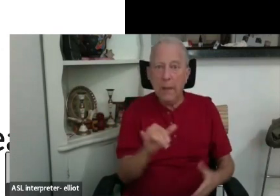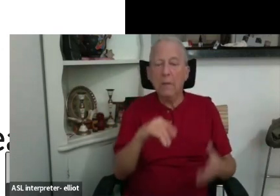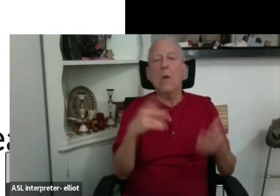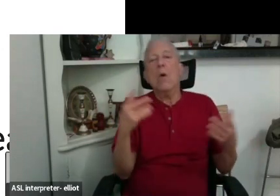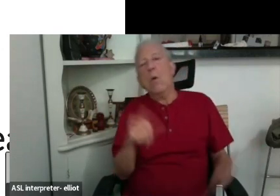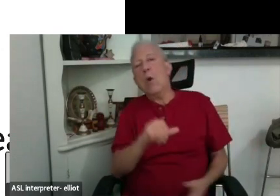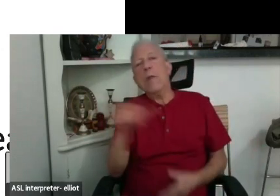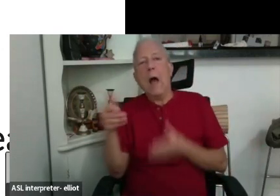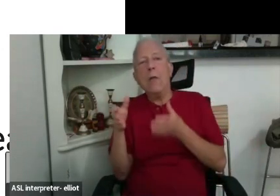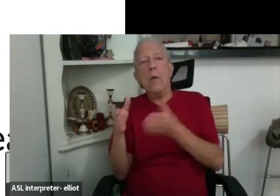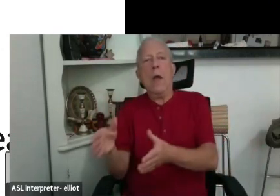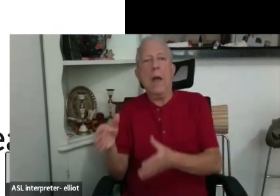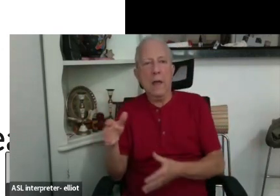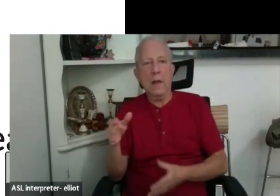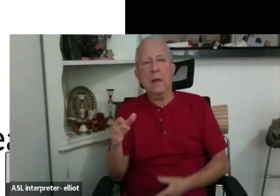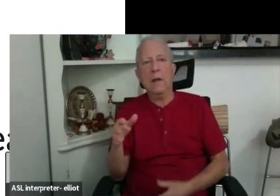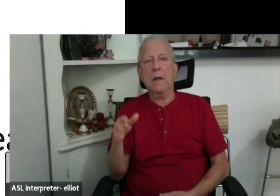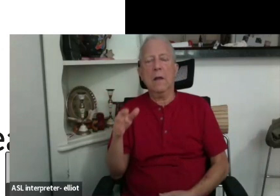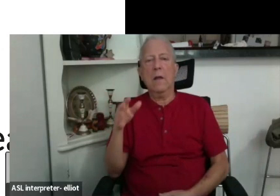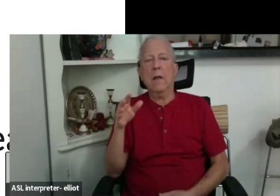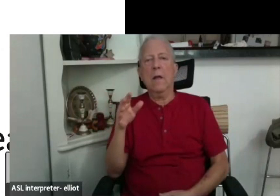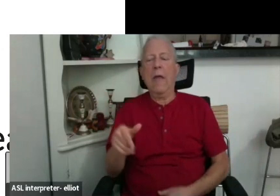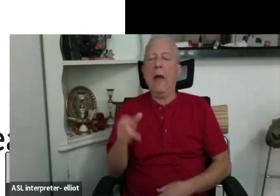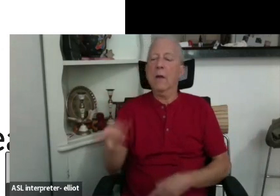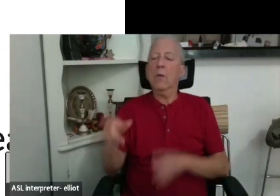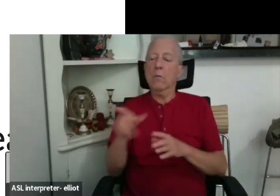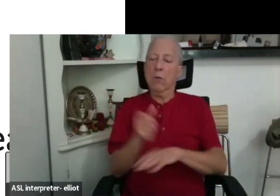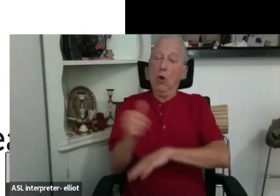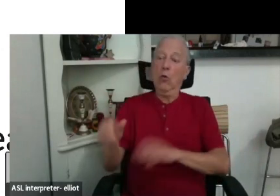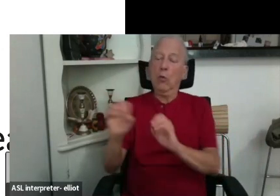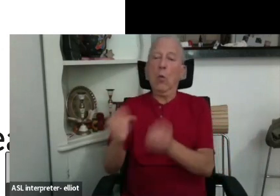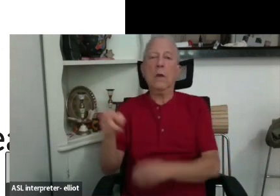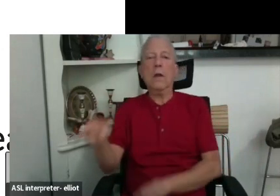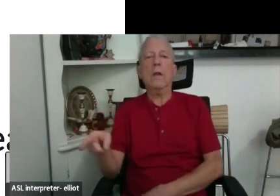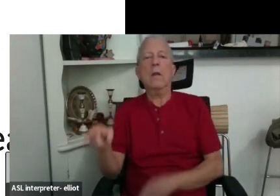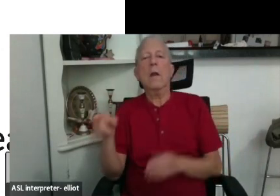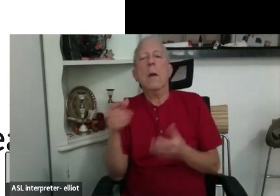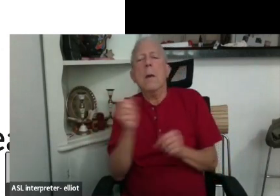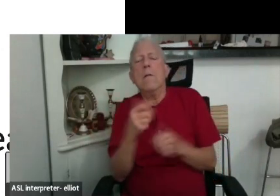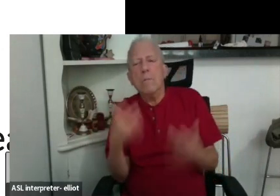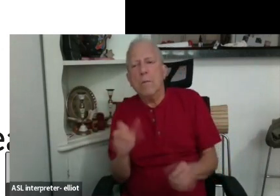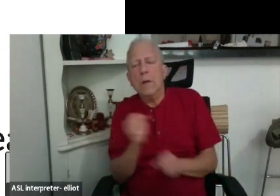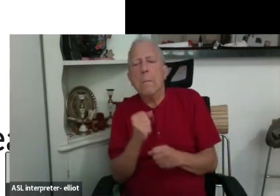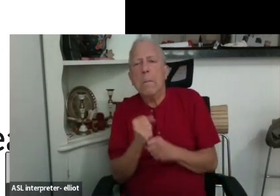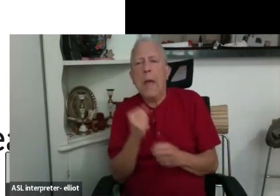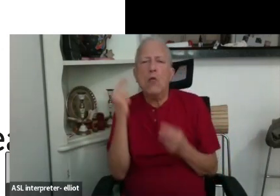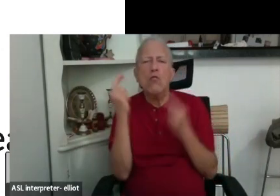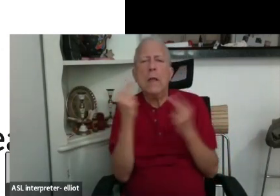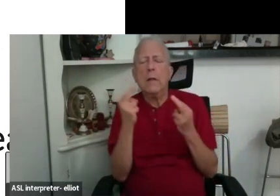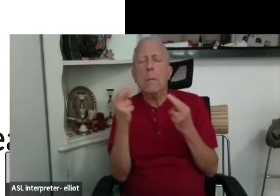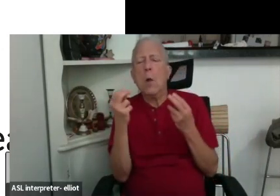Or the other way is that the accused organization made reasonable efforts to